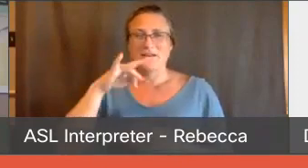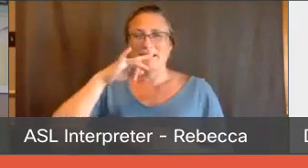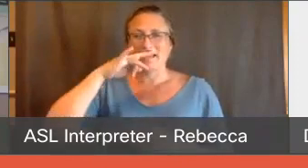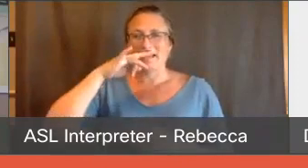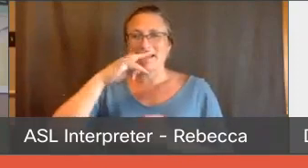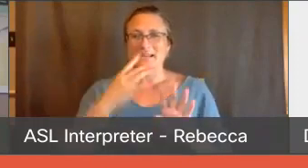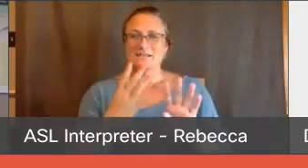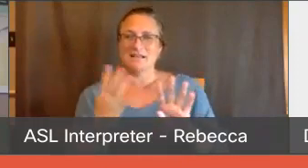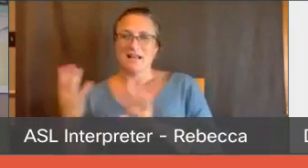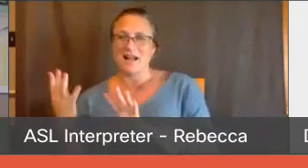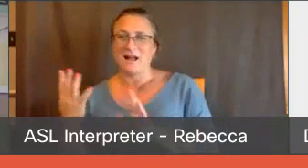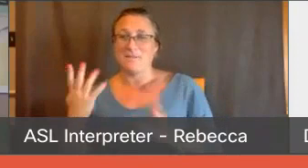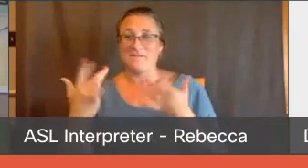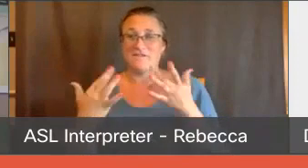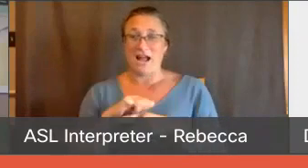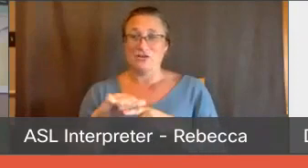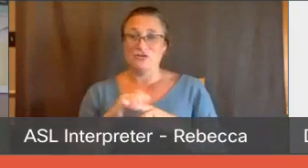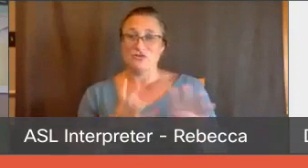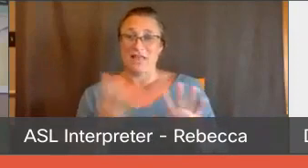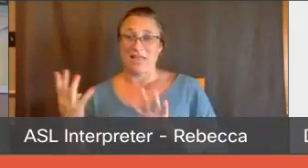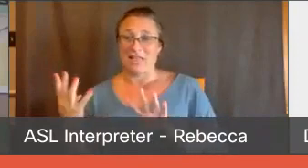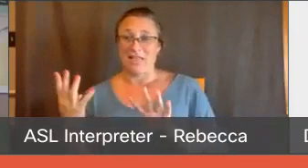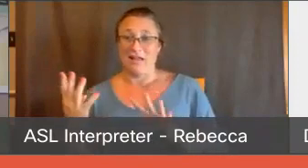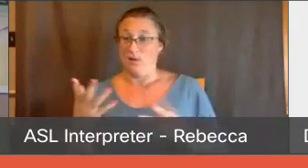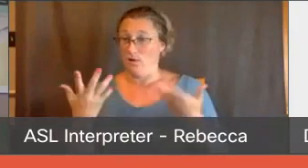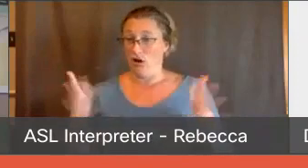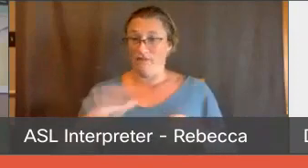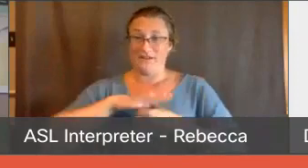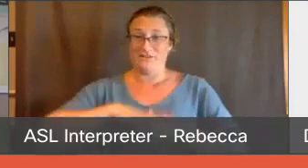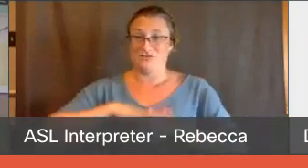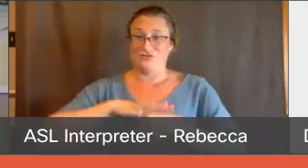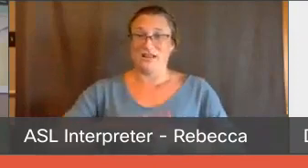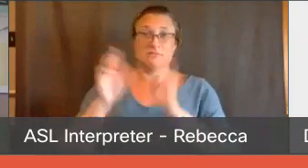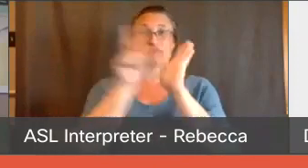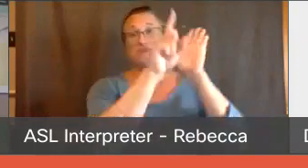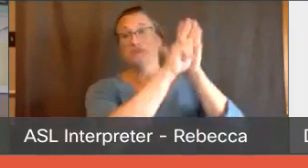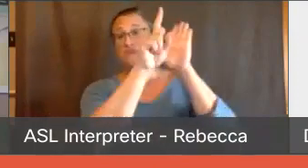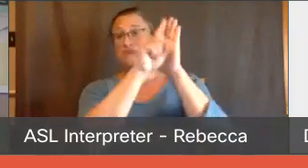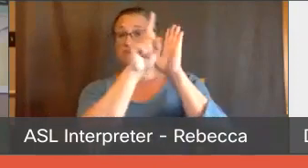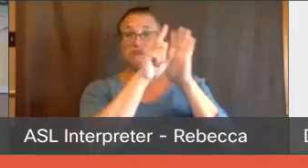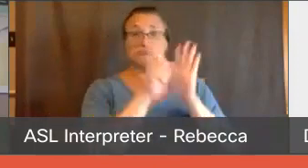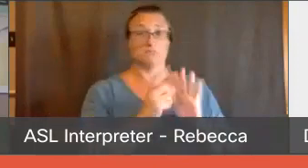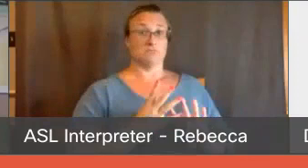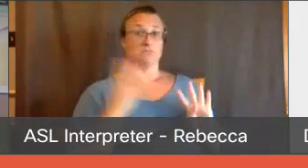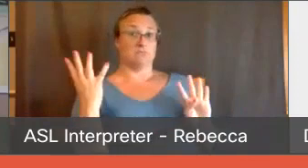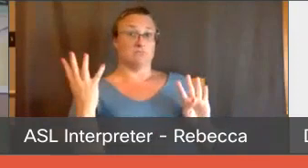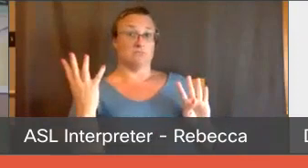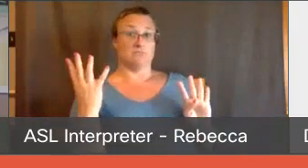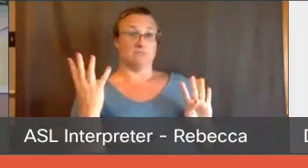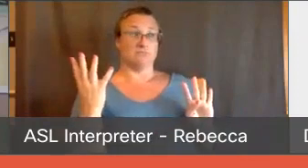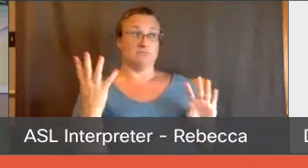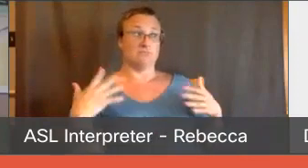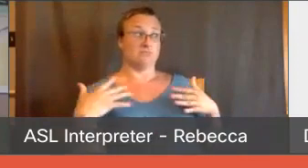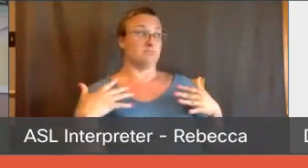at school. The fire drill itself is kind of stressful, so they're triggered. They go into fight, flight, or freeze, right? They go into that sort